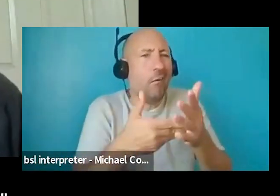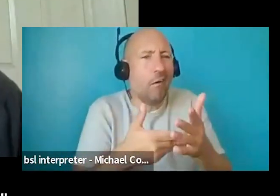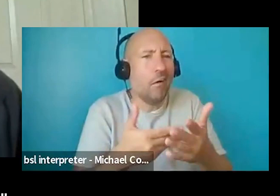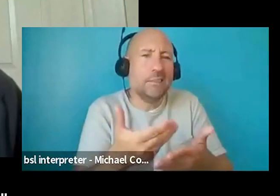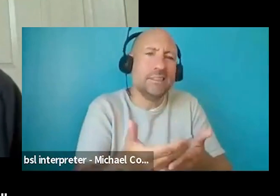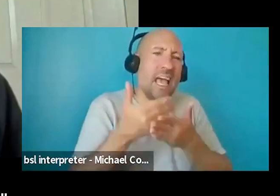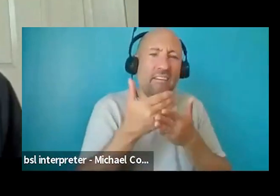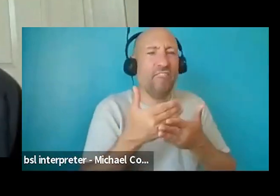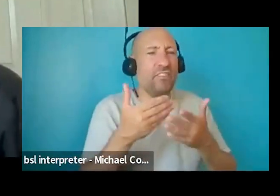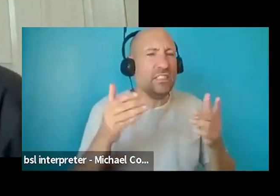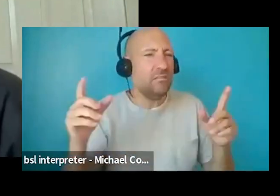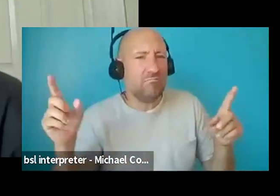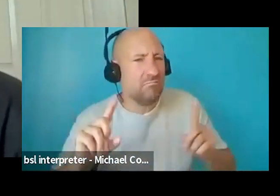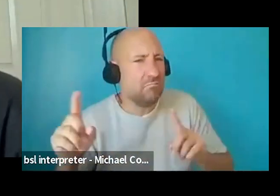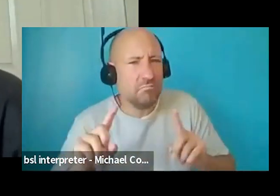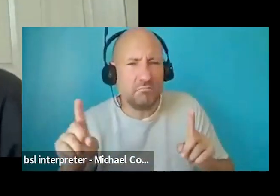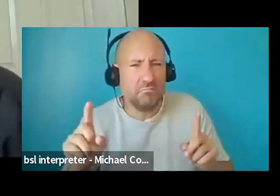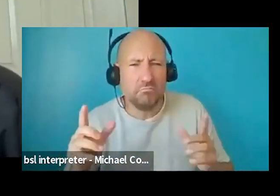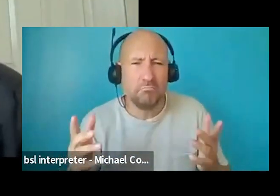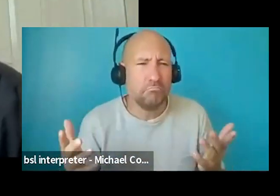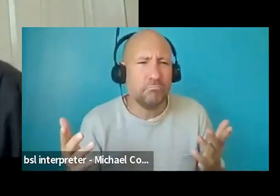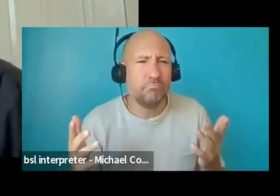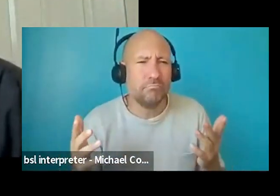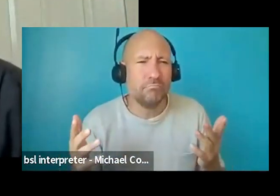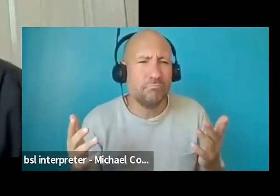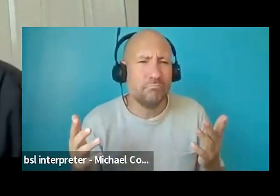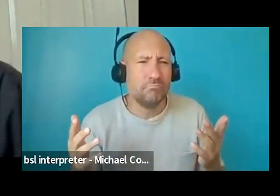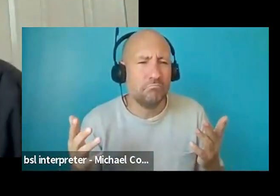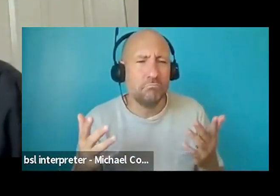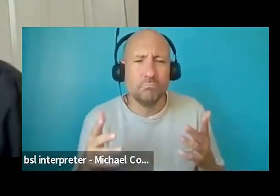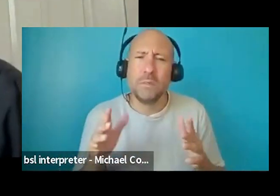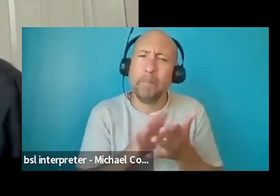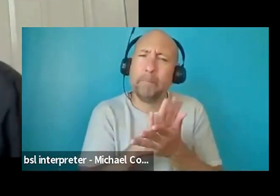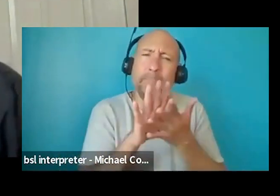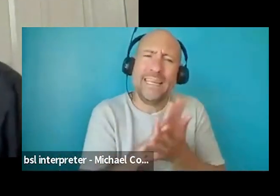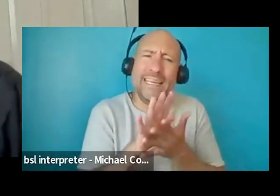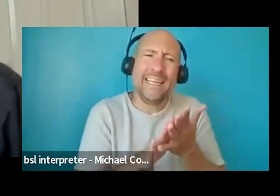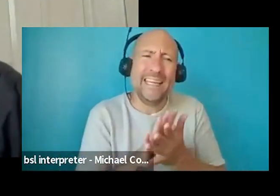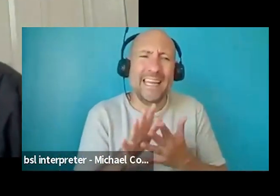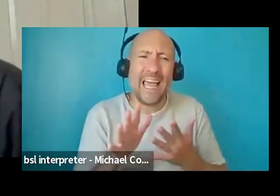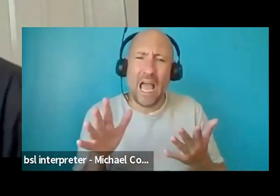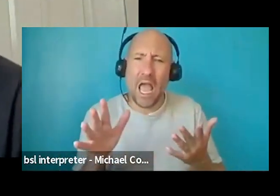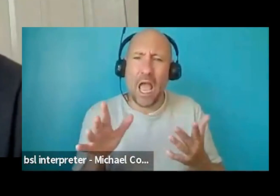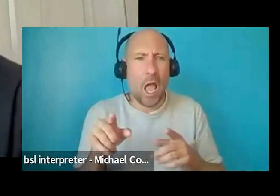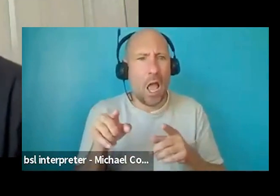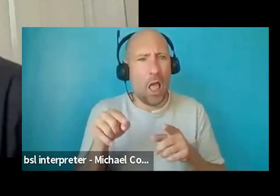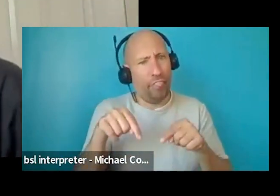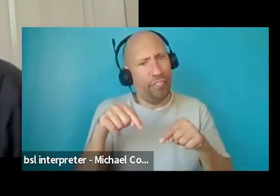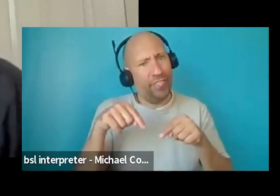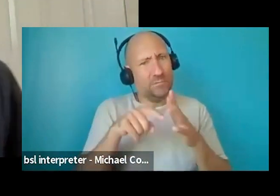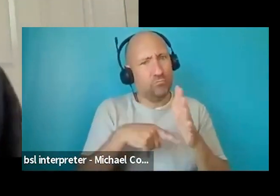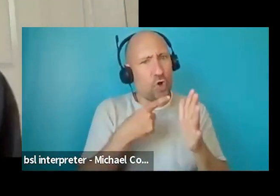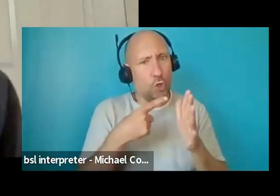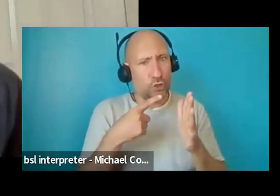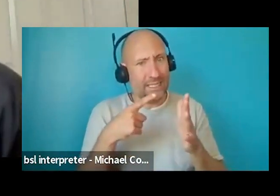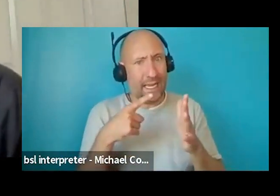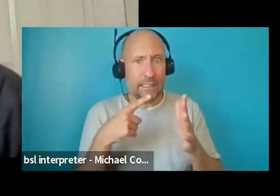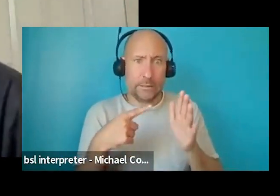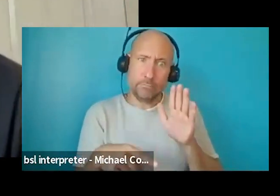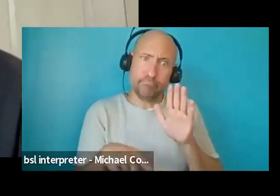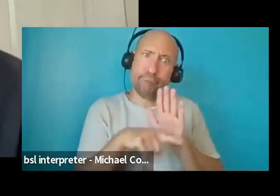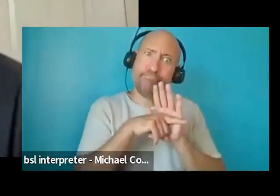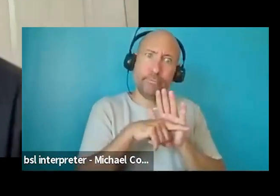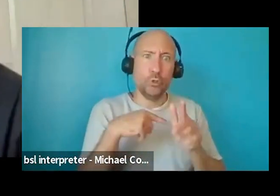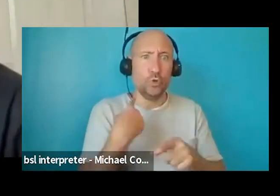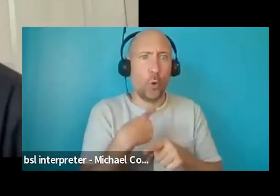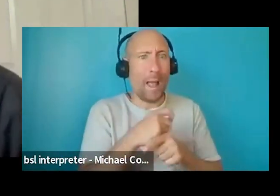Around this is the project. I think it means just provision around this as the project. Yes, so